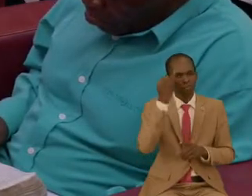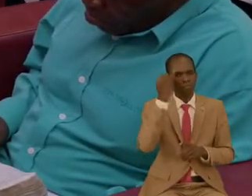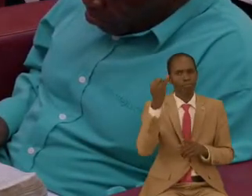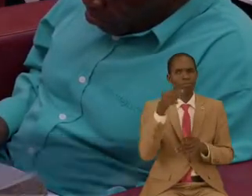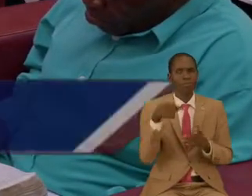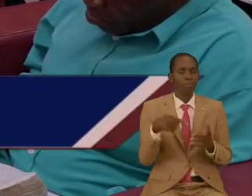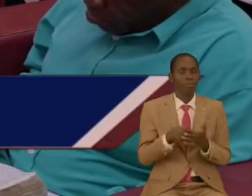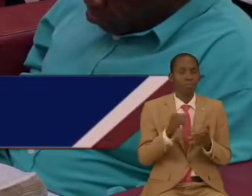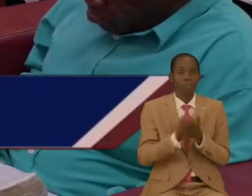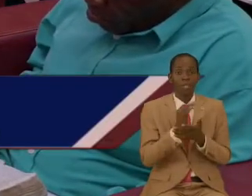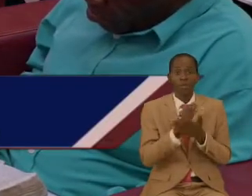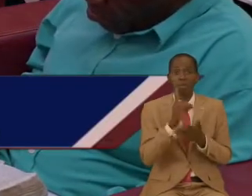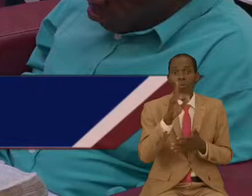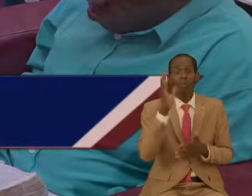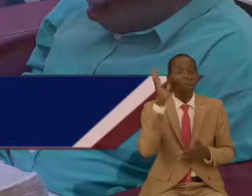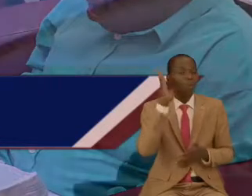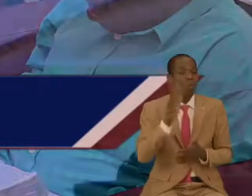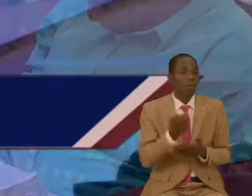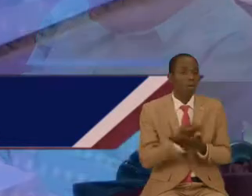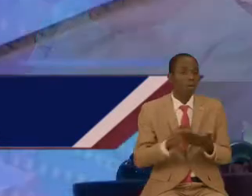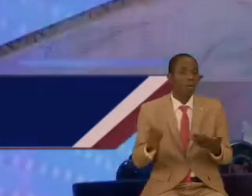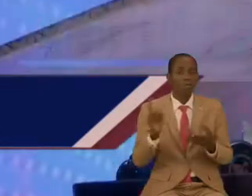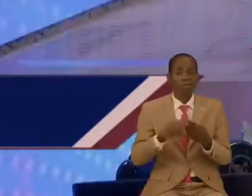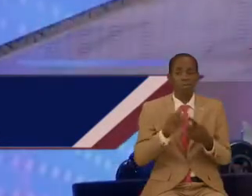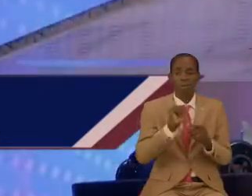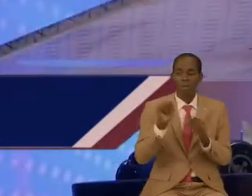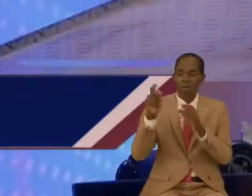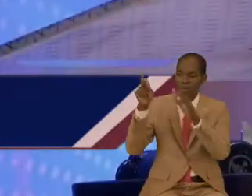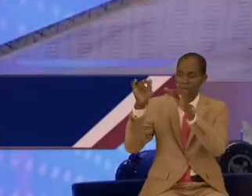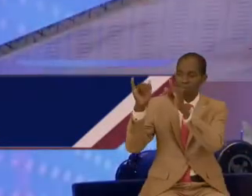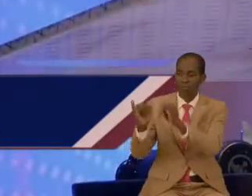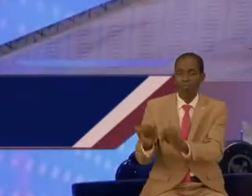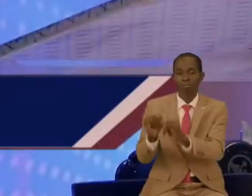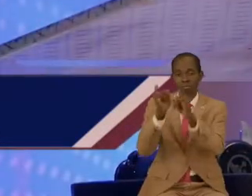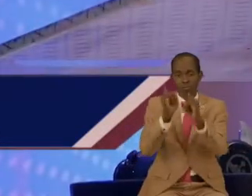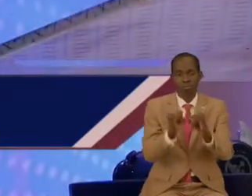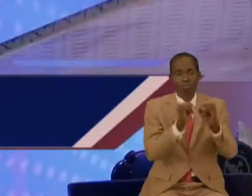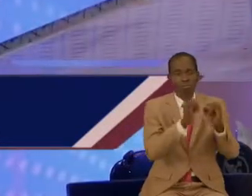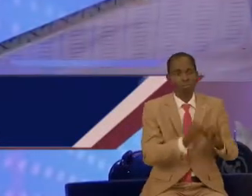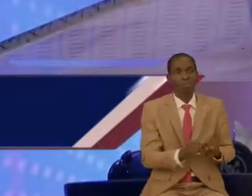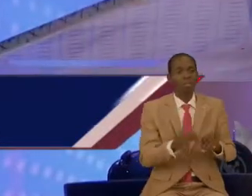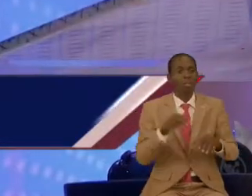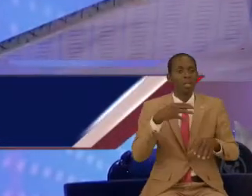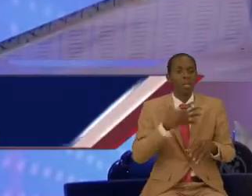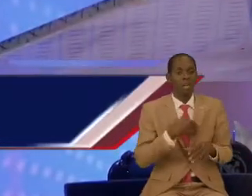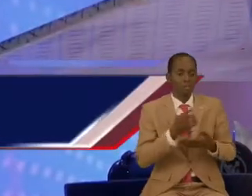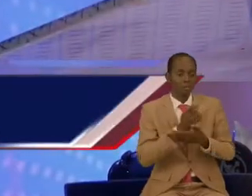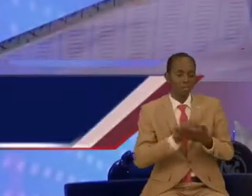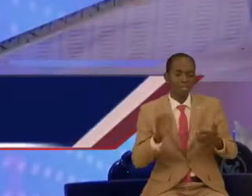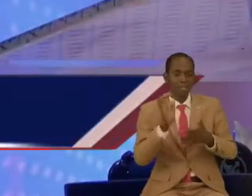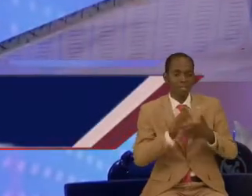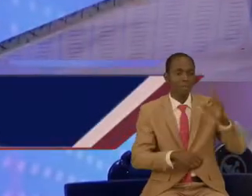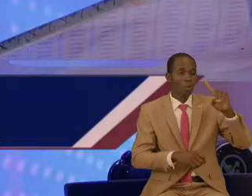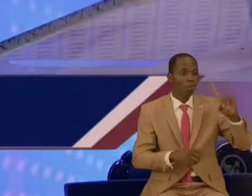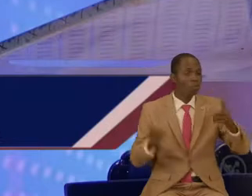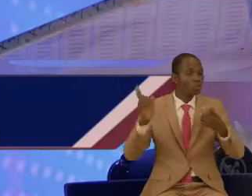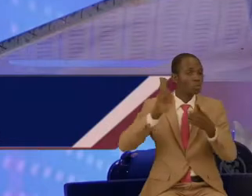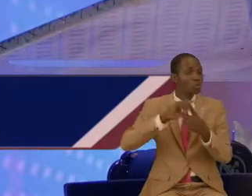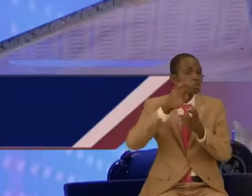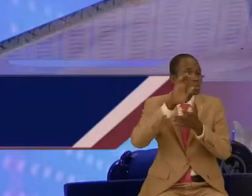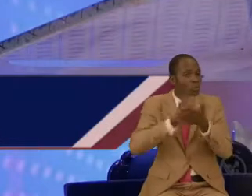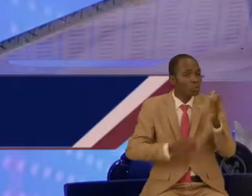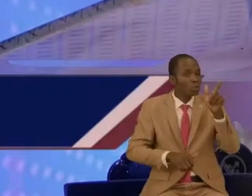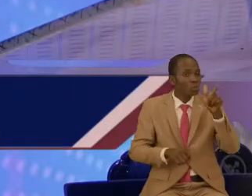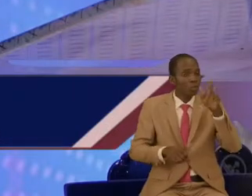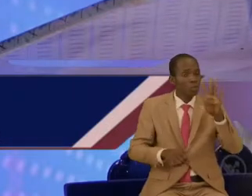somebody is going to write to an individual, and he writes chapter 1 to chapter 24. Of